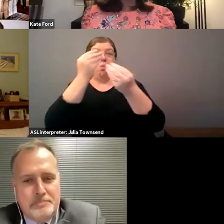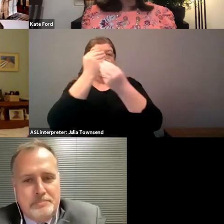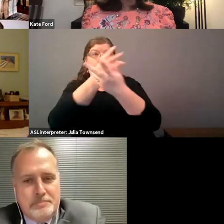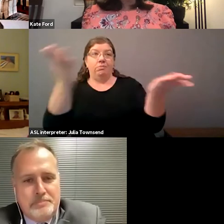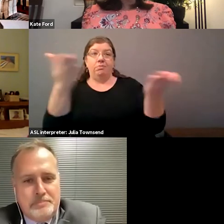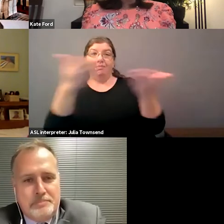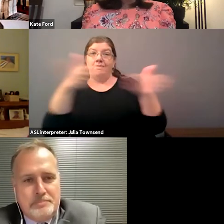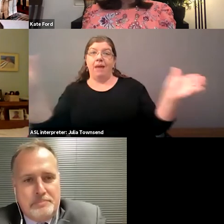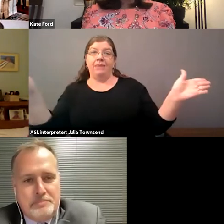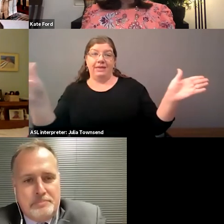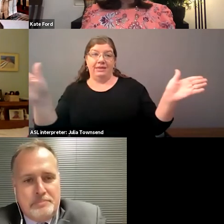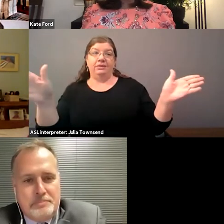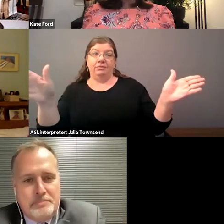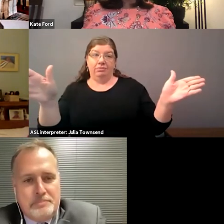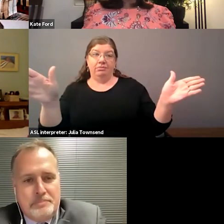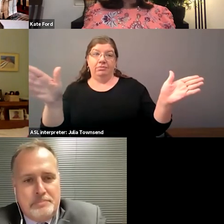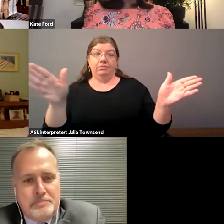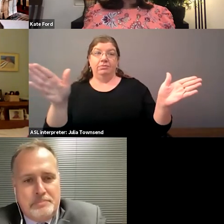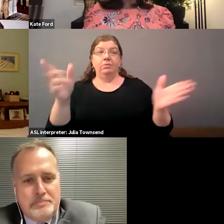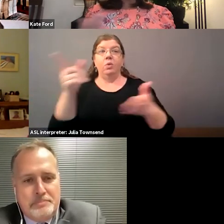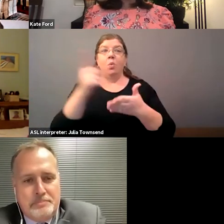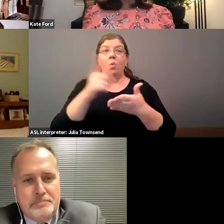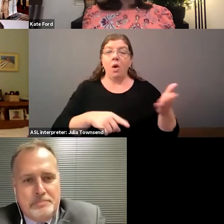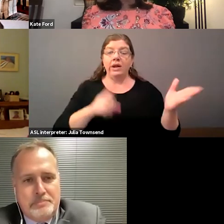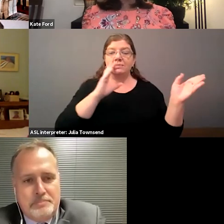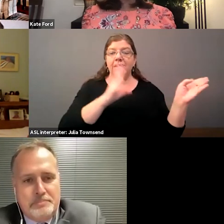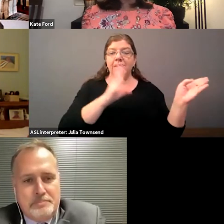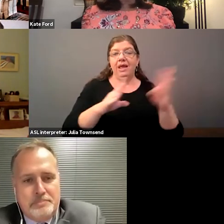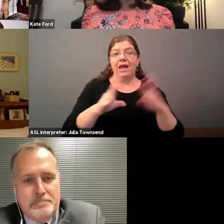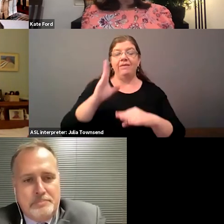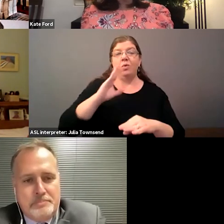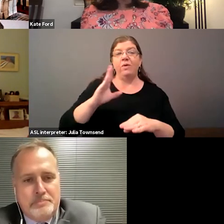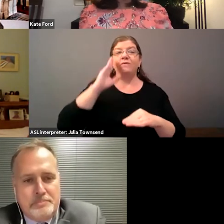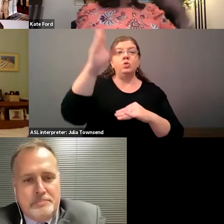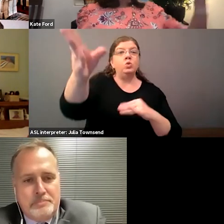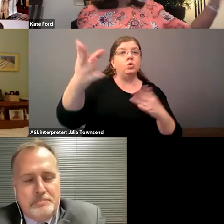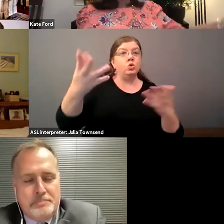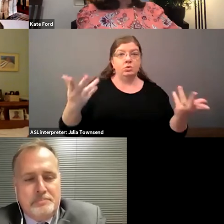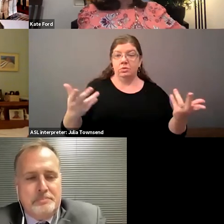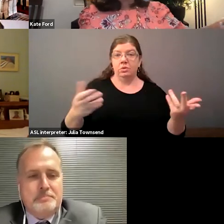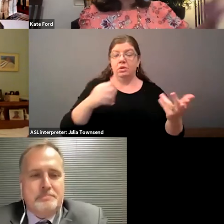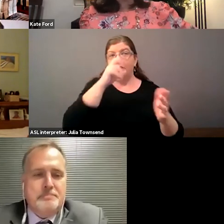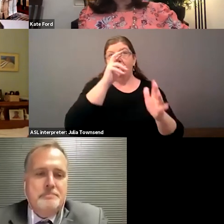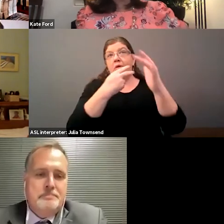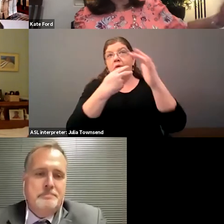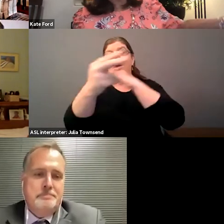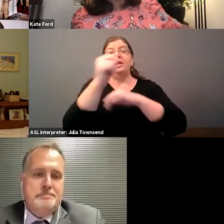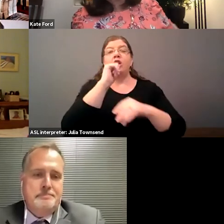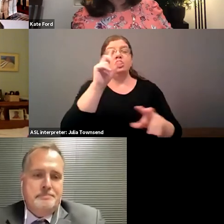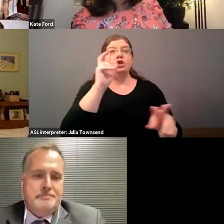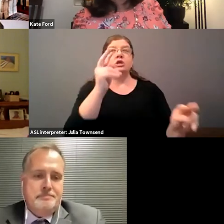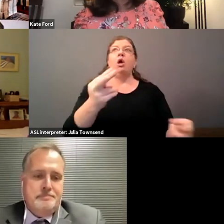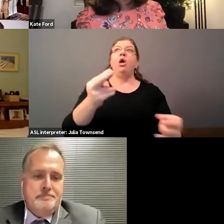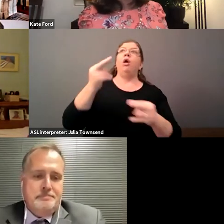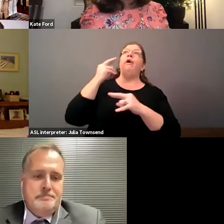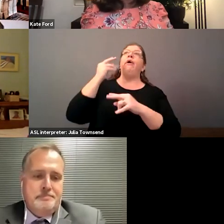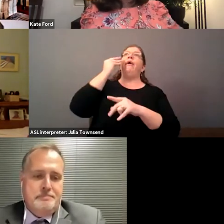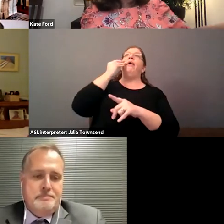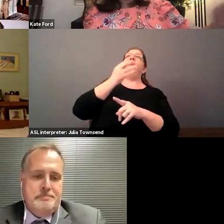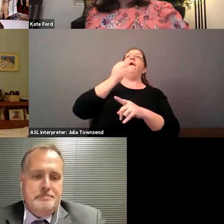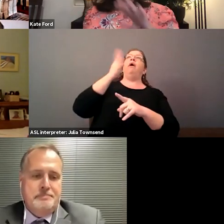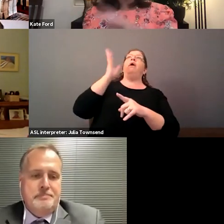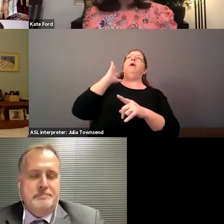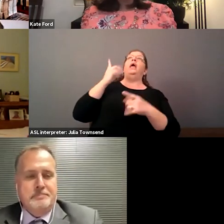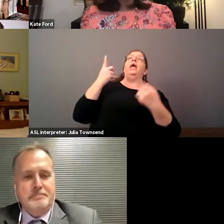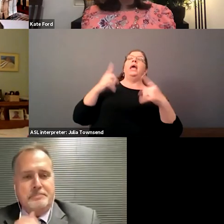especially uh what what is being planned for the future we're not just looking backward and reporting on the past but